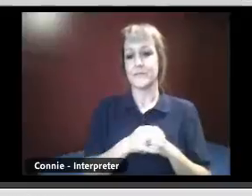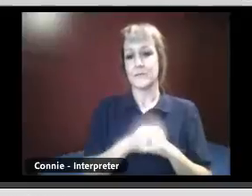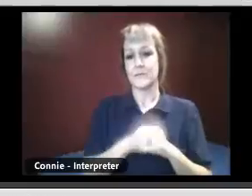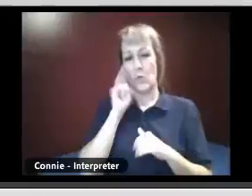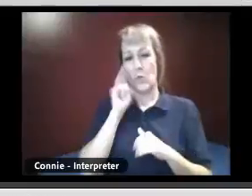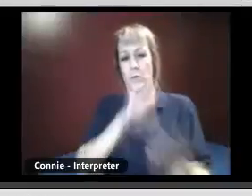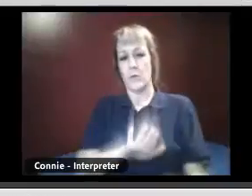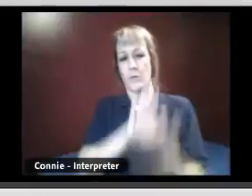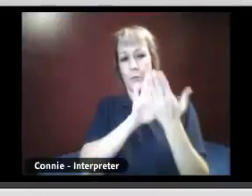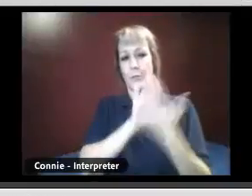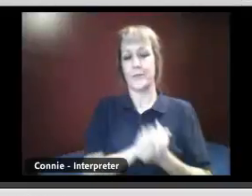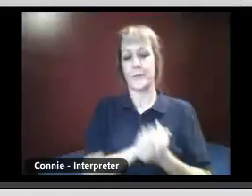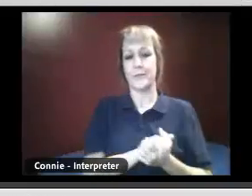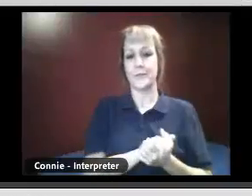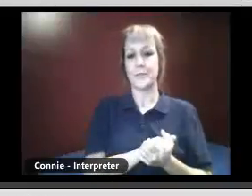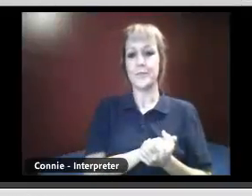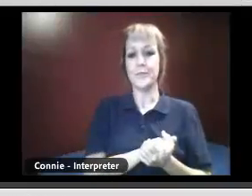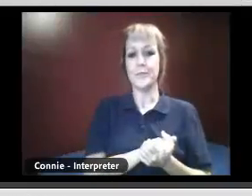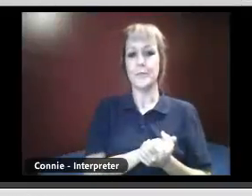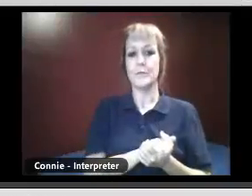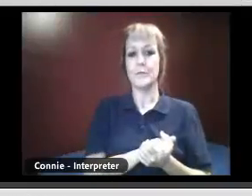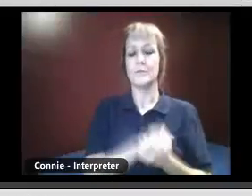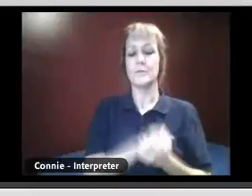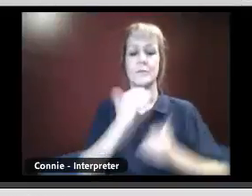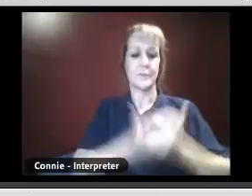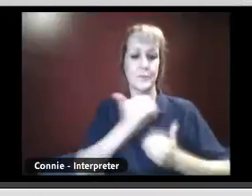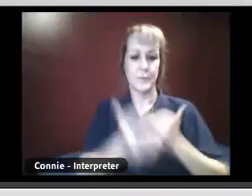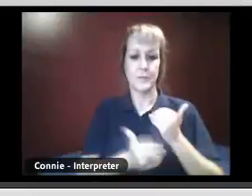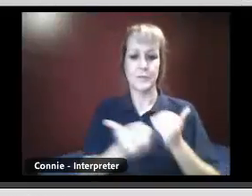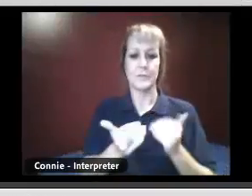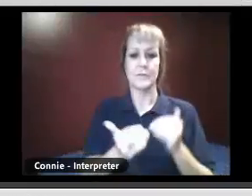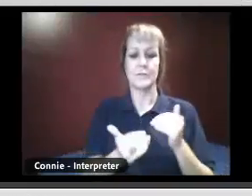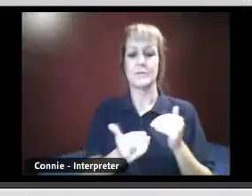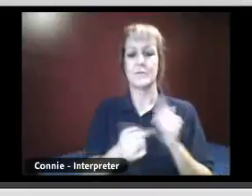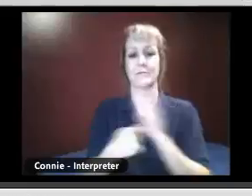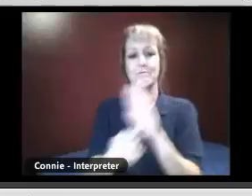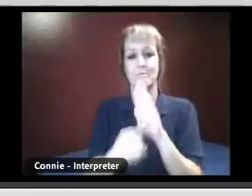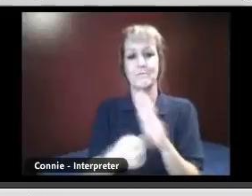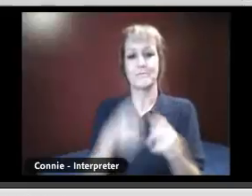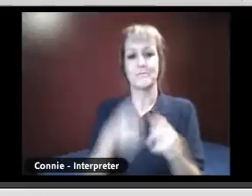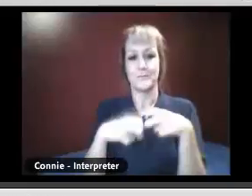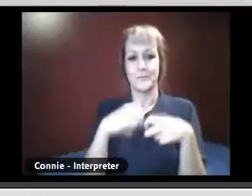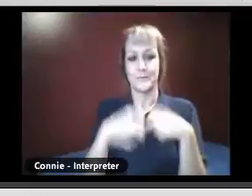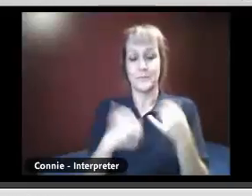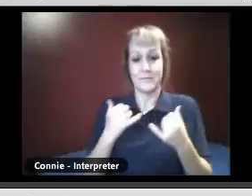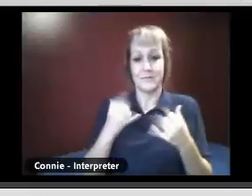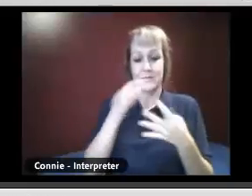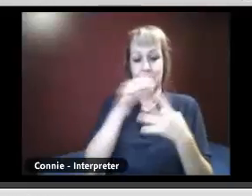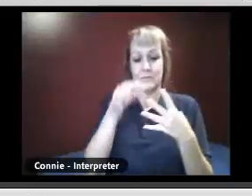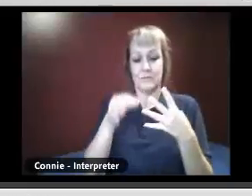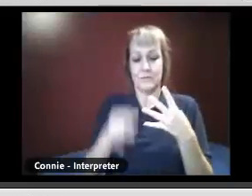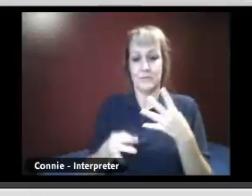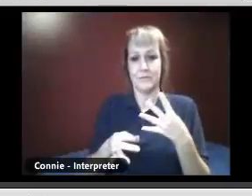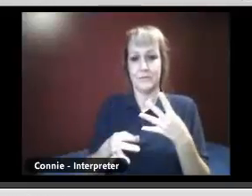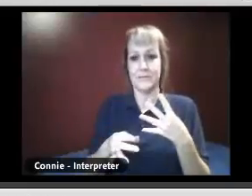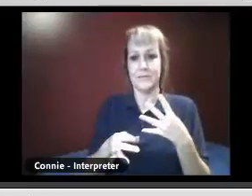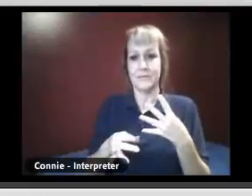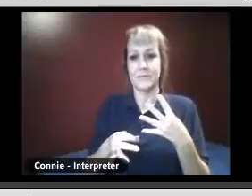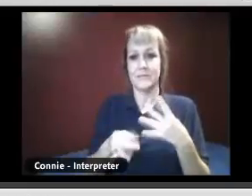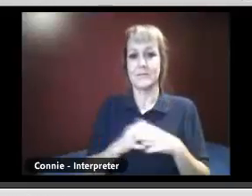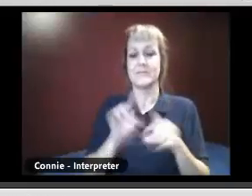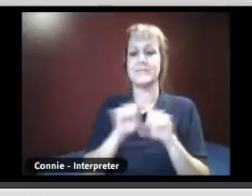here. Right, what was the process? Let's get the issue here. Right now, let's look at our choices, and approaches and